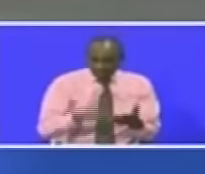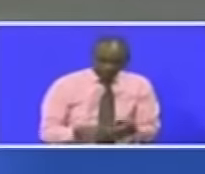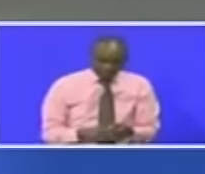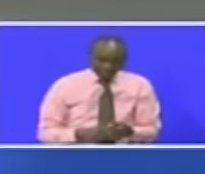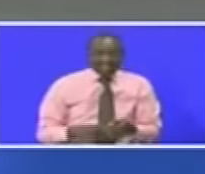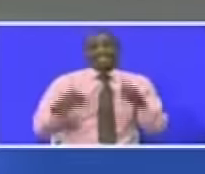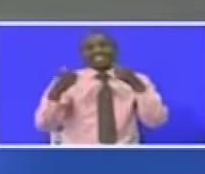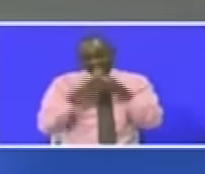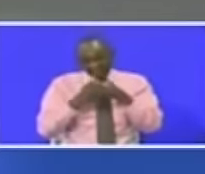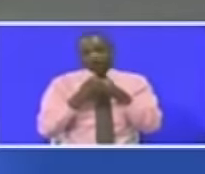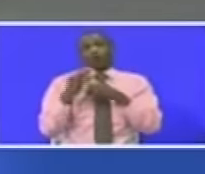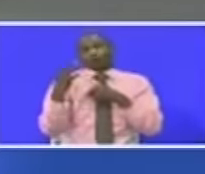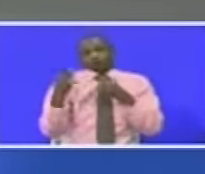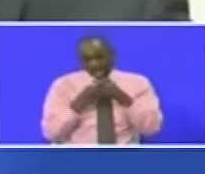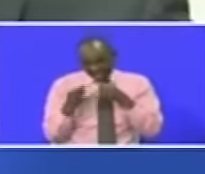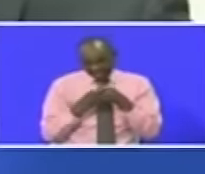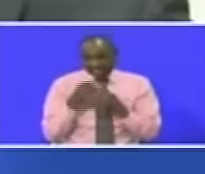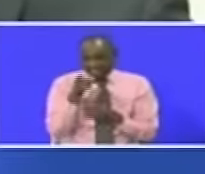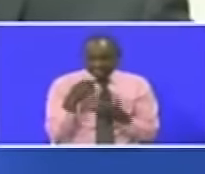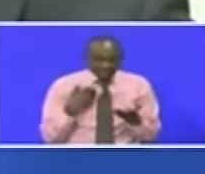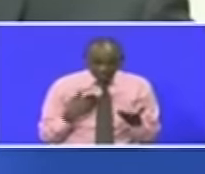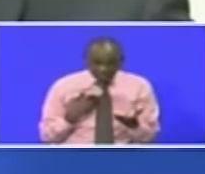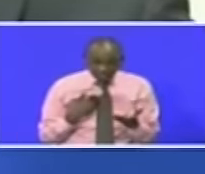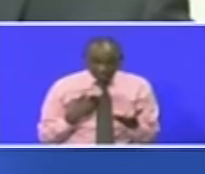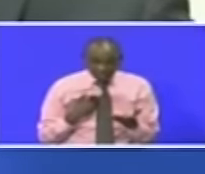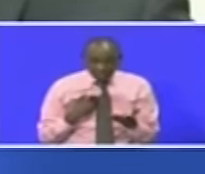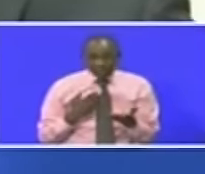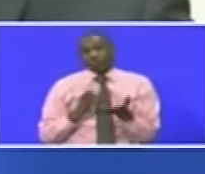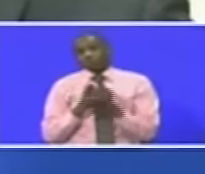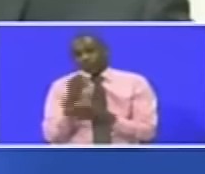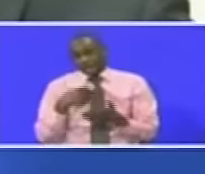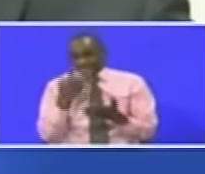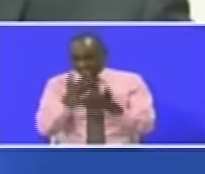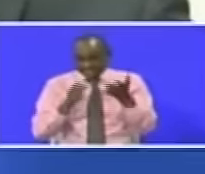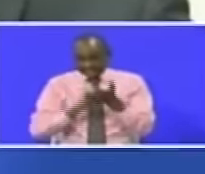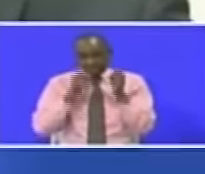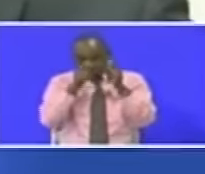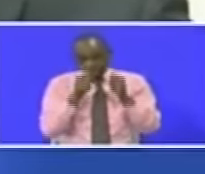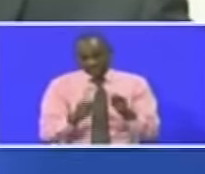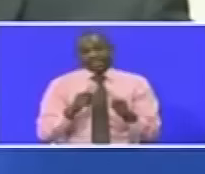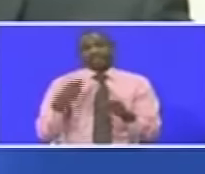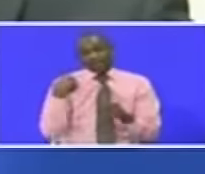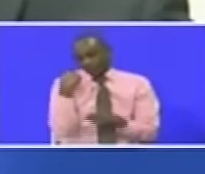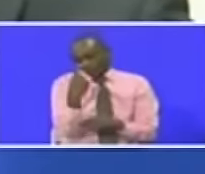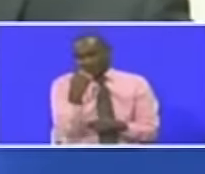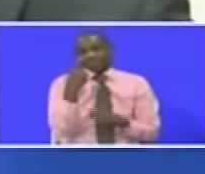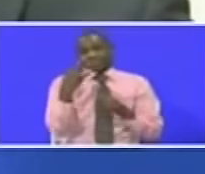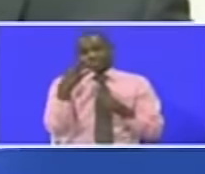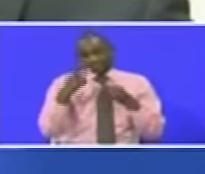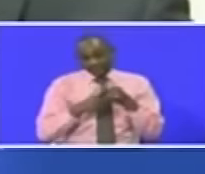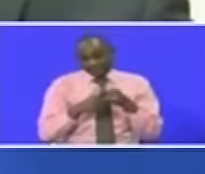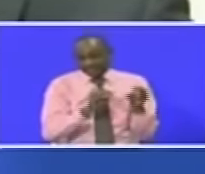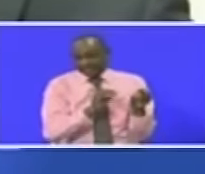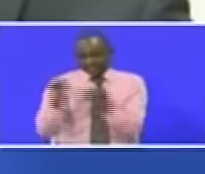August 2013, Transition Authority, through Gazette Notice Number 137,